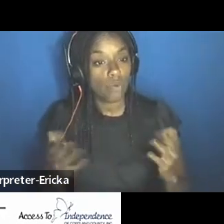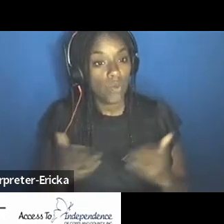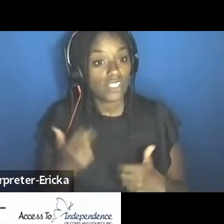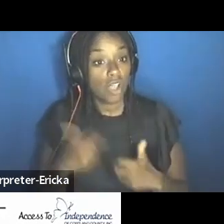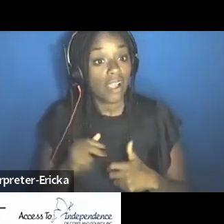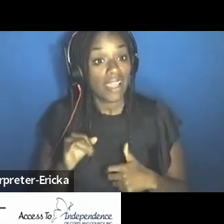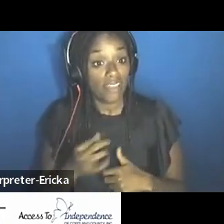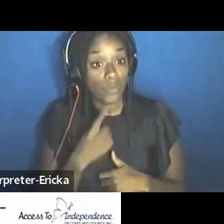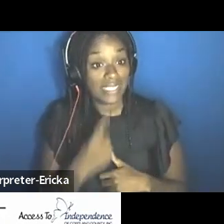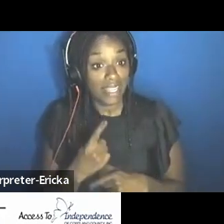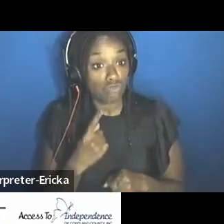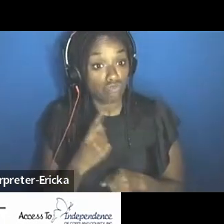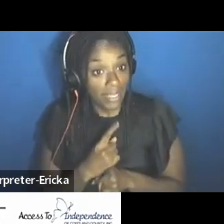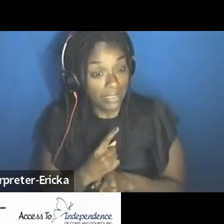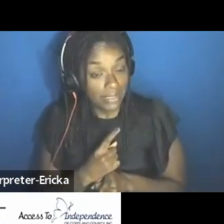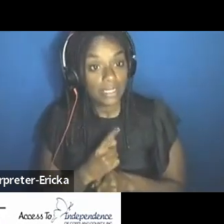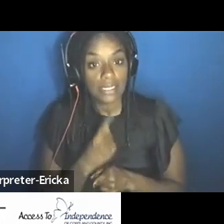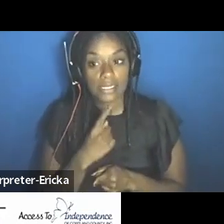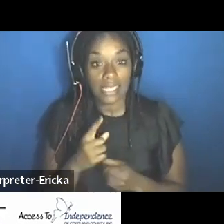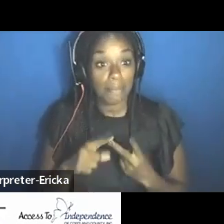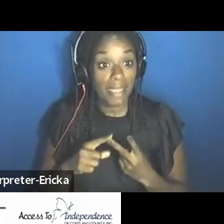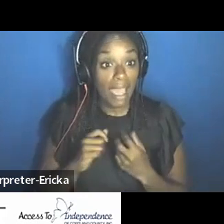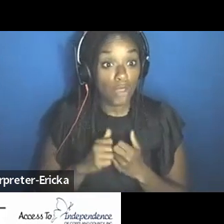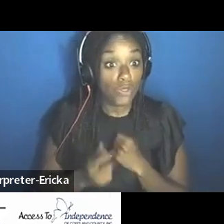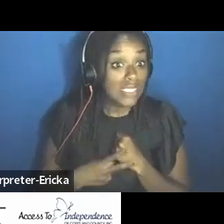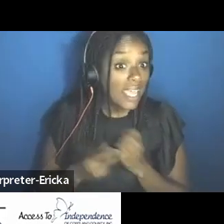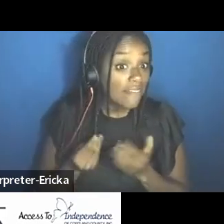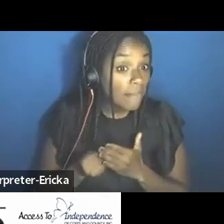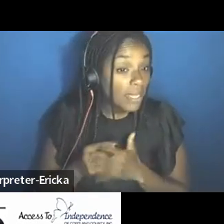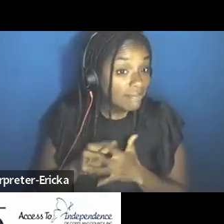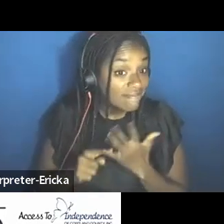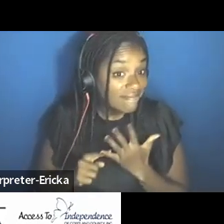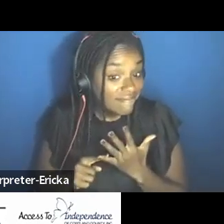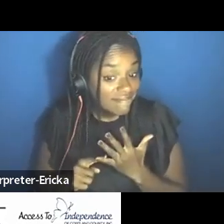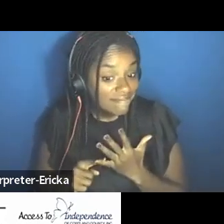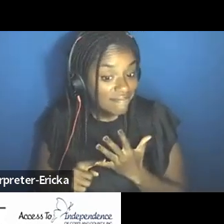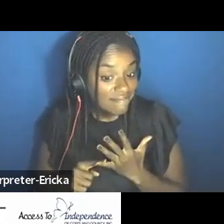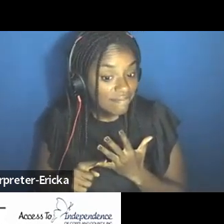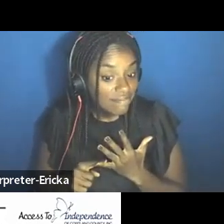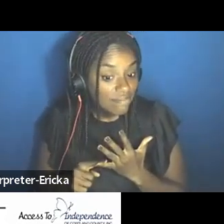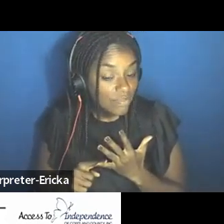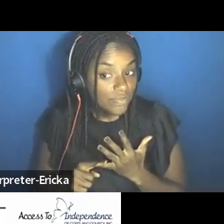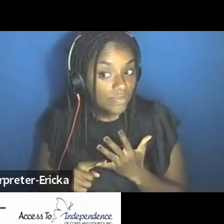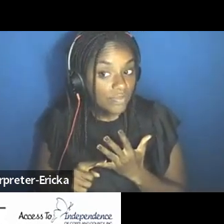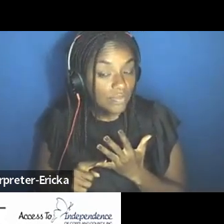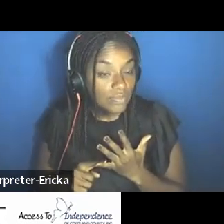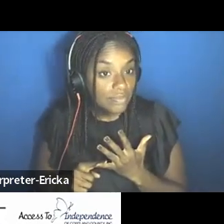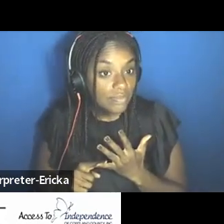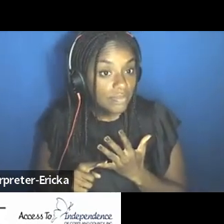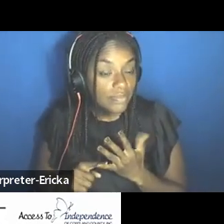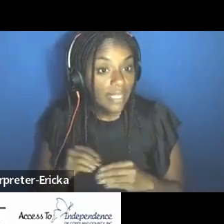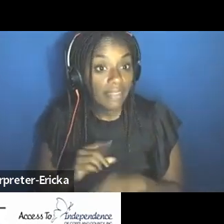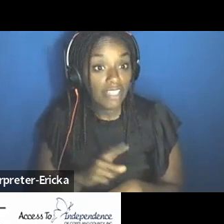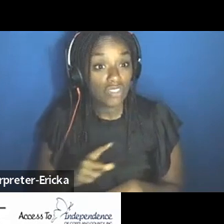right, and if we tell them about how they'll save money by doing these things at the legislature, we